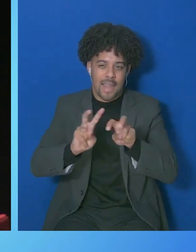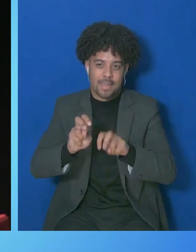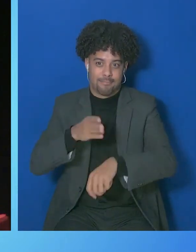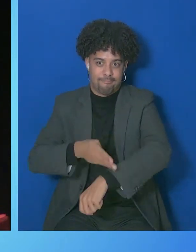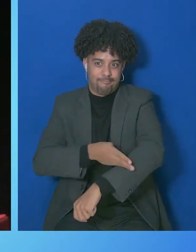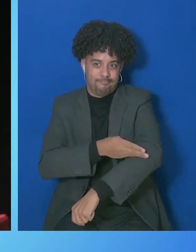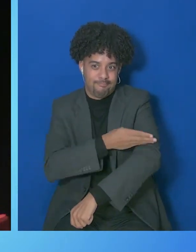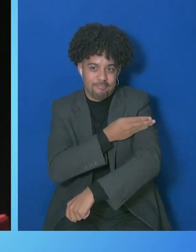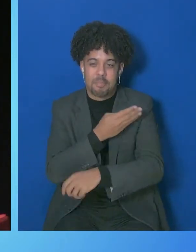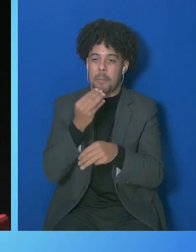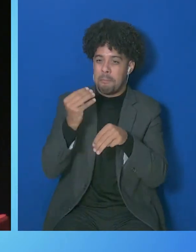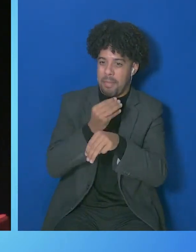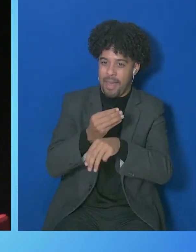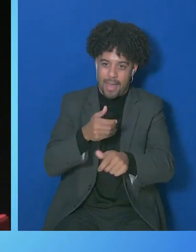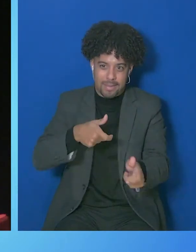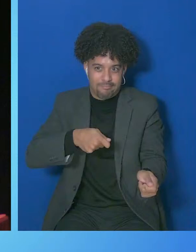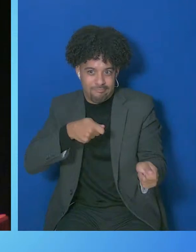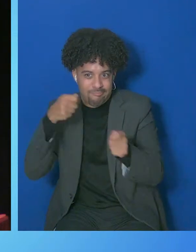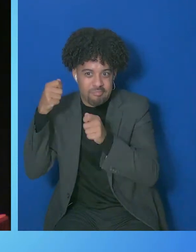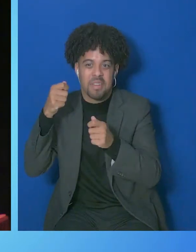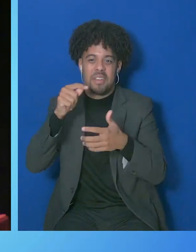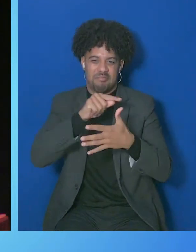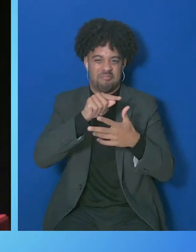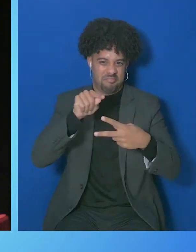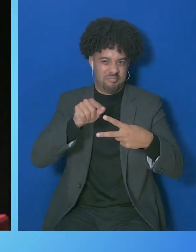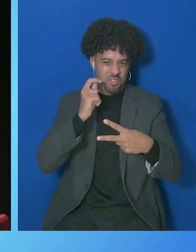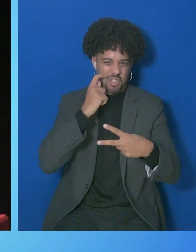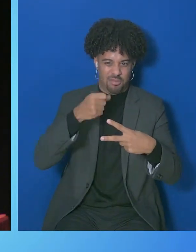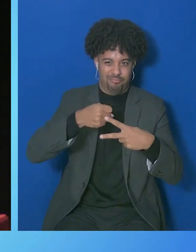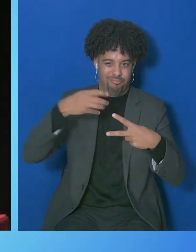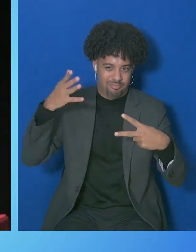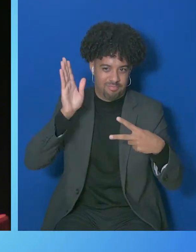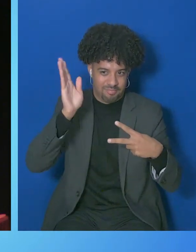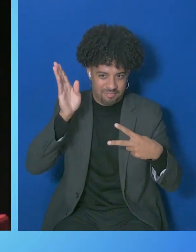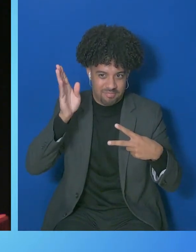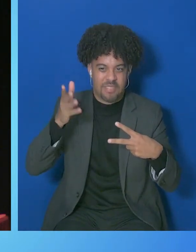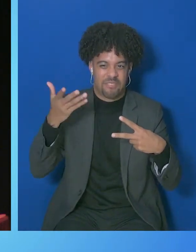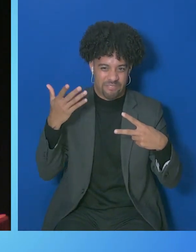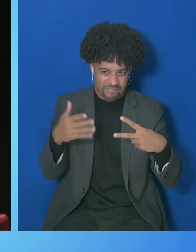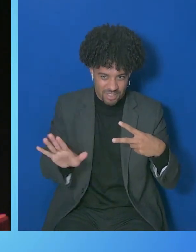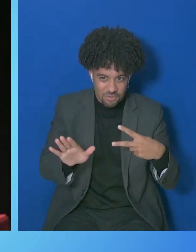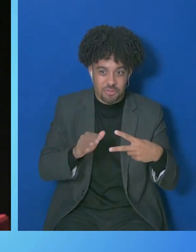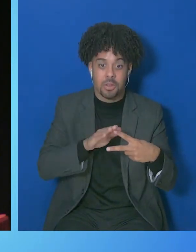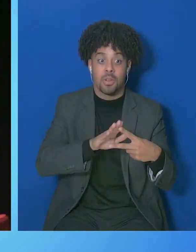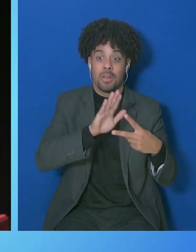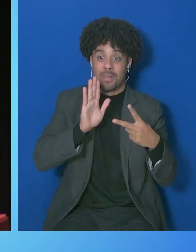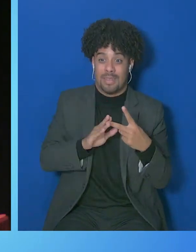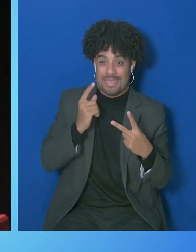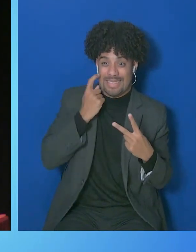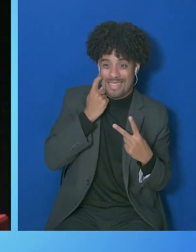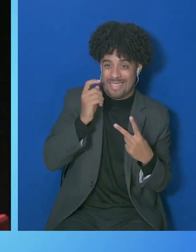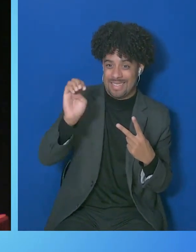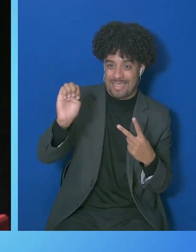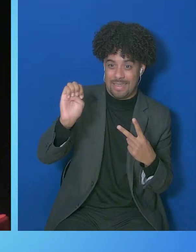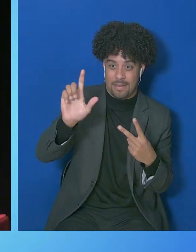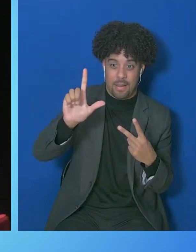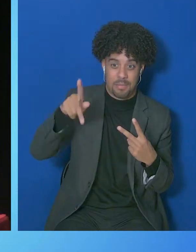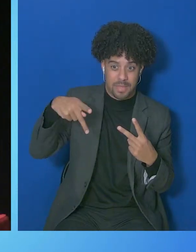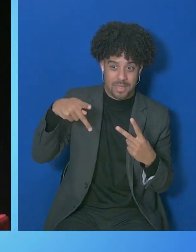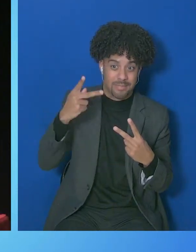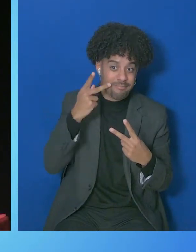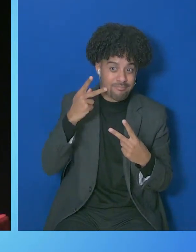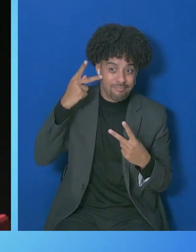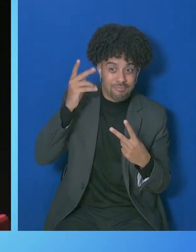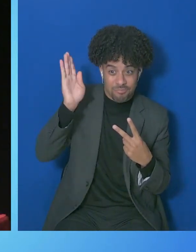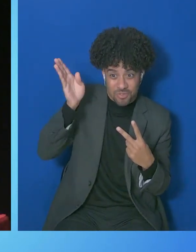on. And then you also just heard about our early learning program. So thank